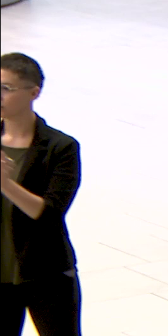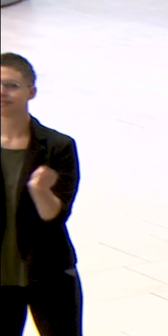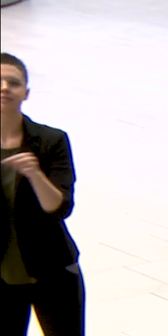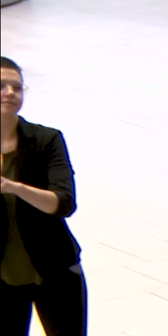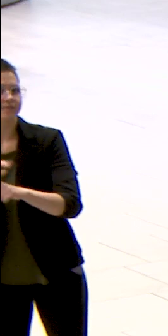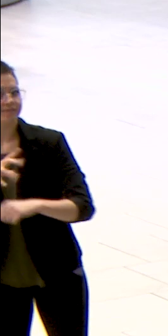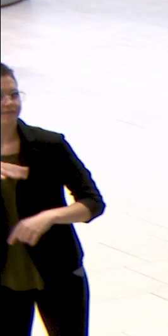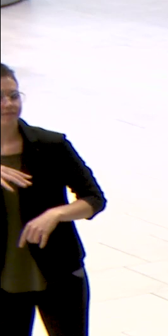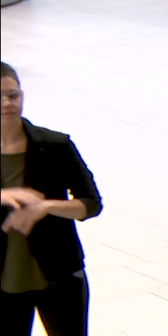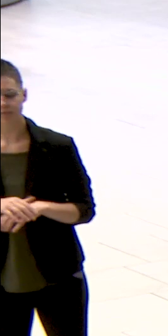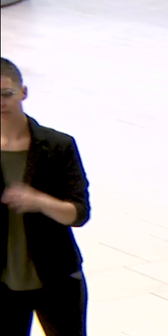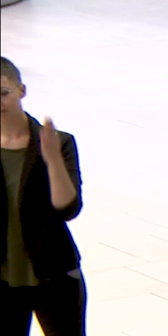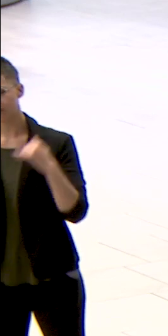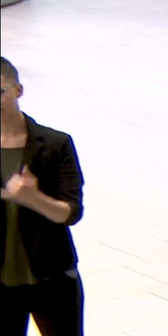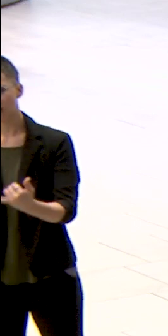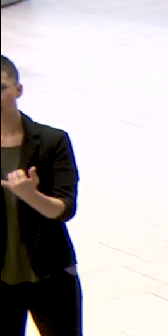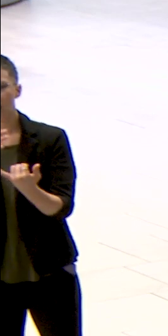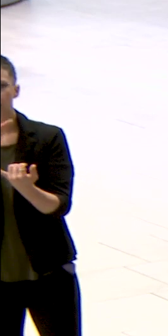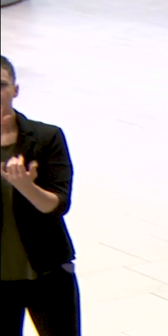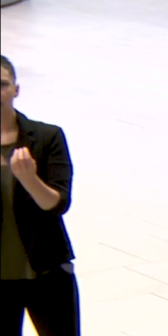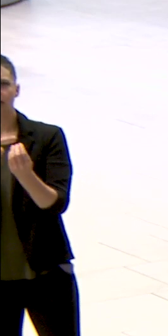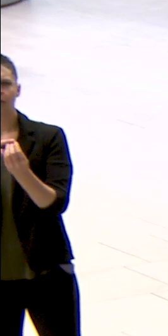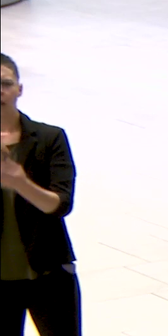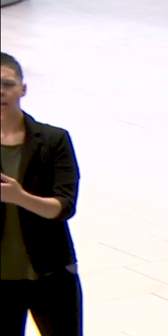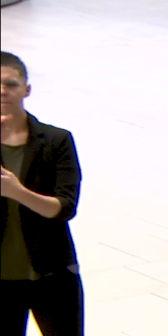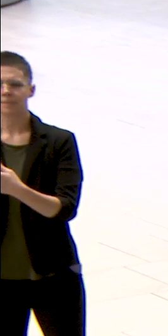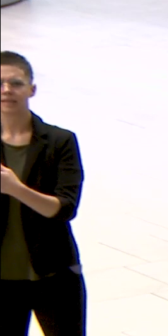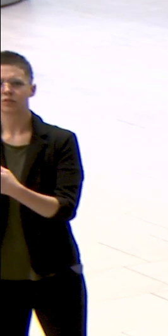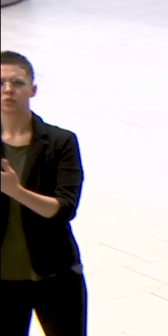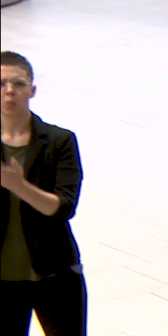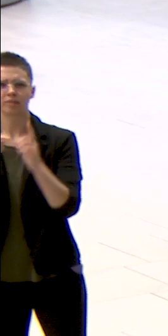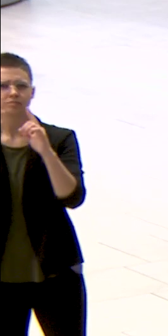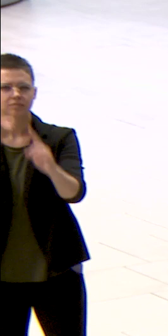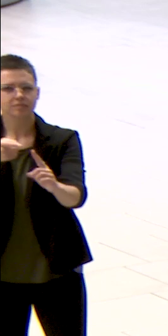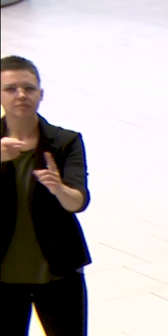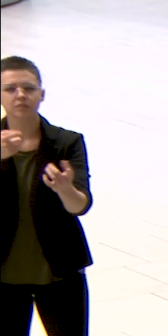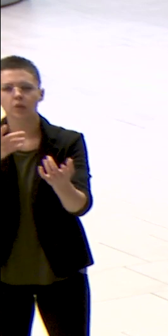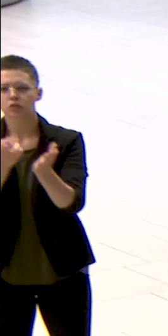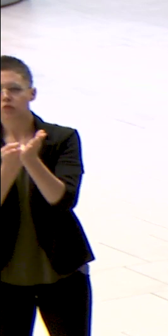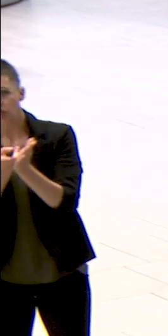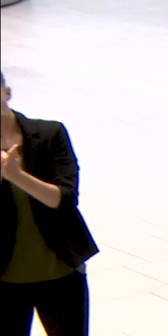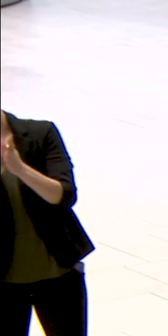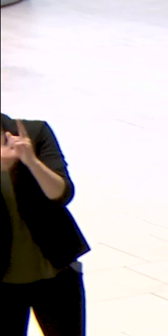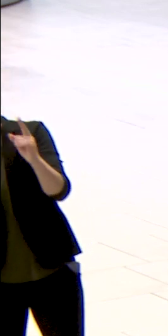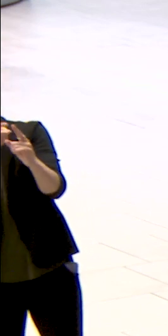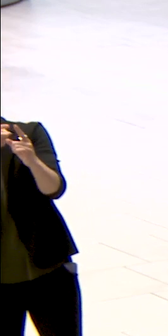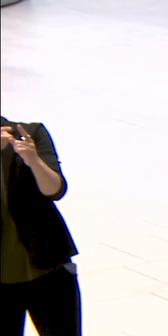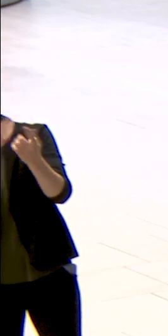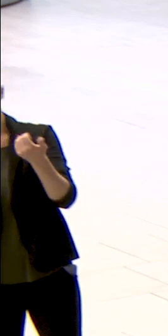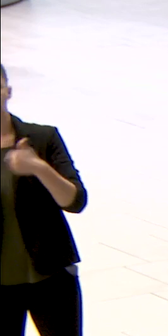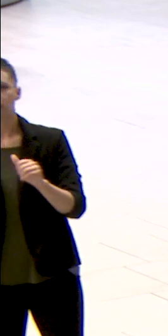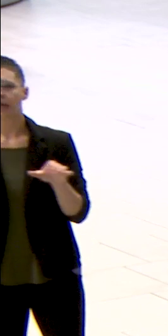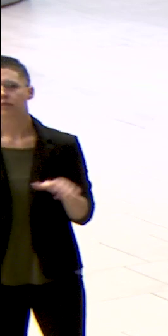So let's talk a little bit then about what is MeToo's then ambition? What's its true mission? What are you trying to do now